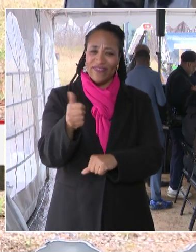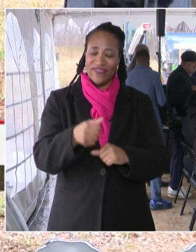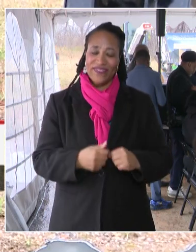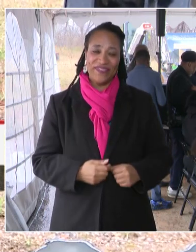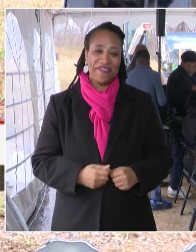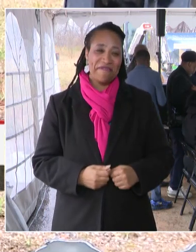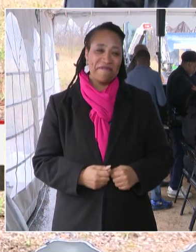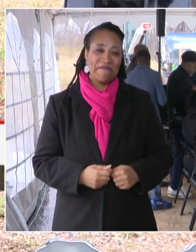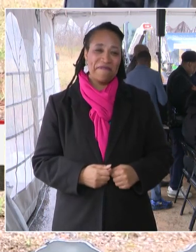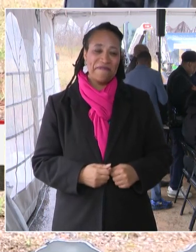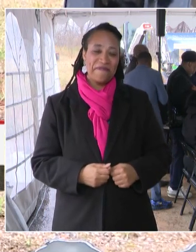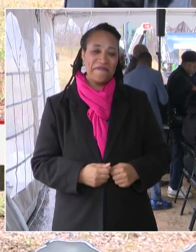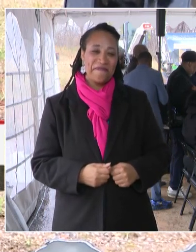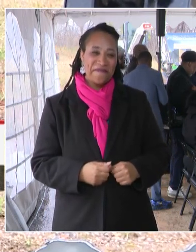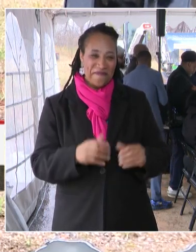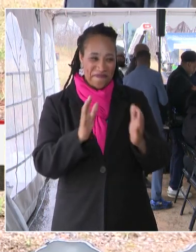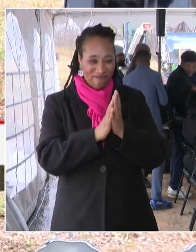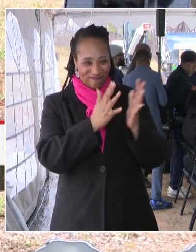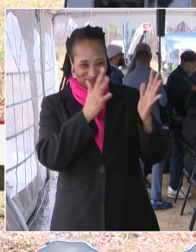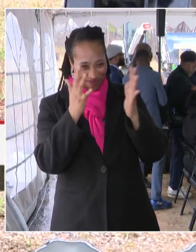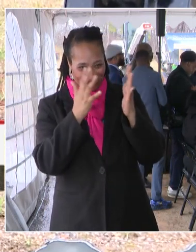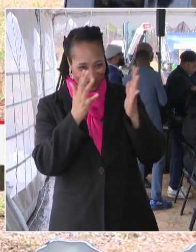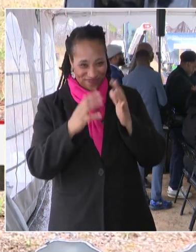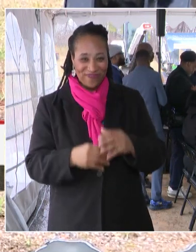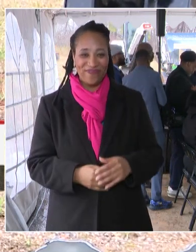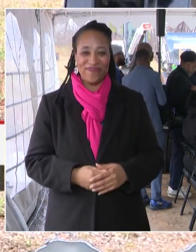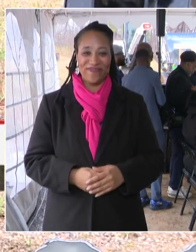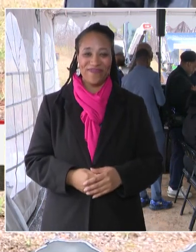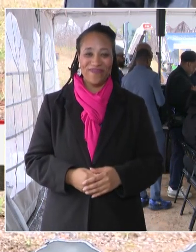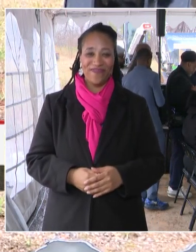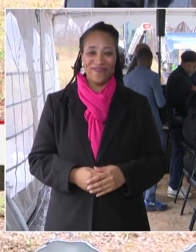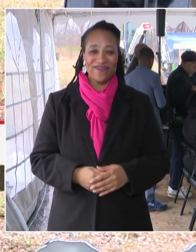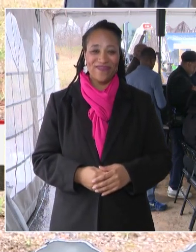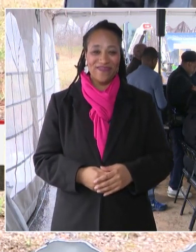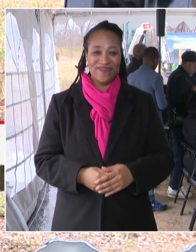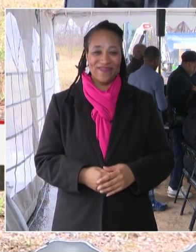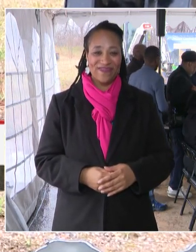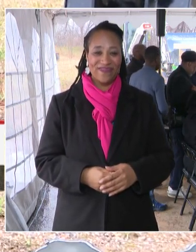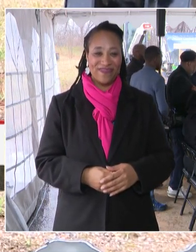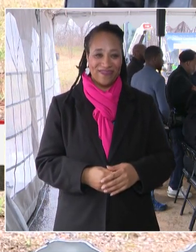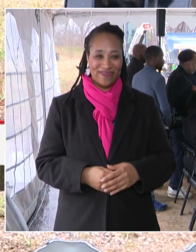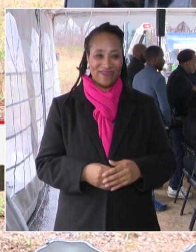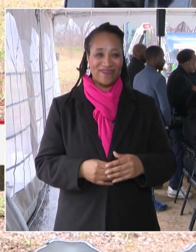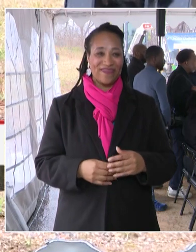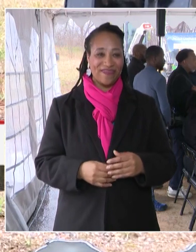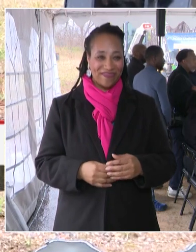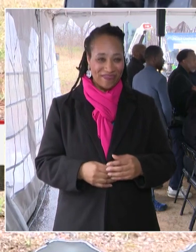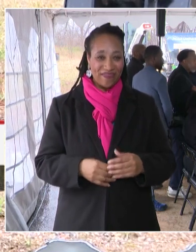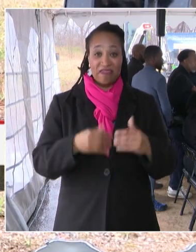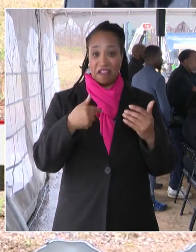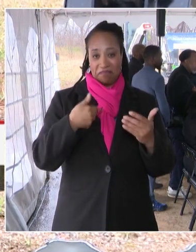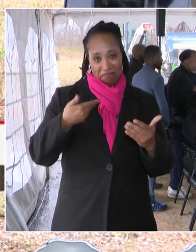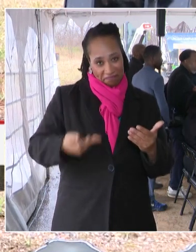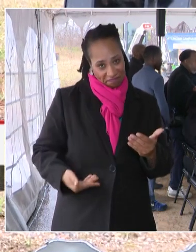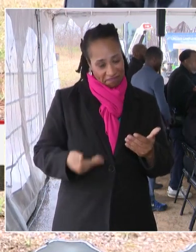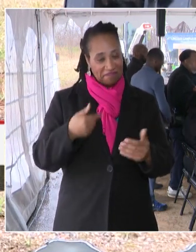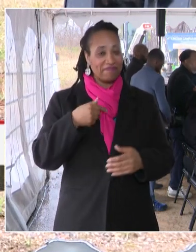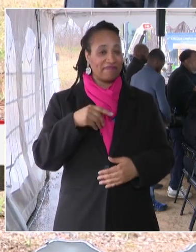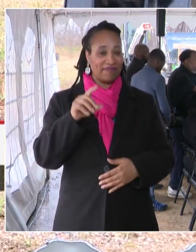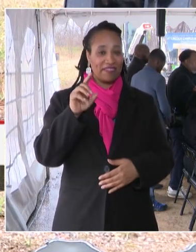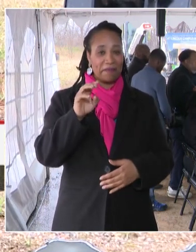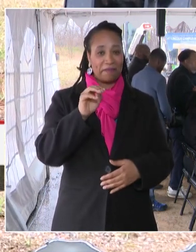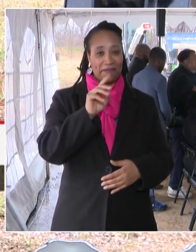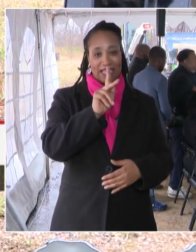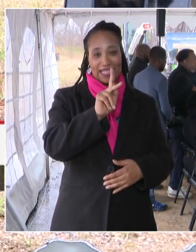I'm Kenya McDuffie. I'm an at-large council now, formerly Ward 5 council member, and not only did the mayor get an